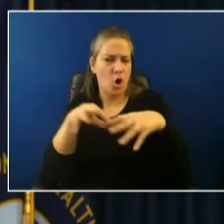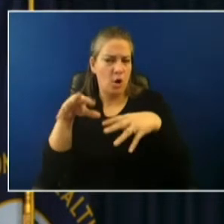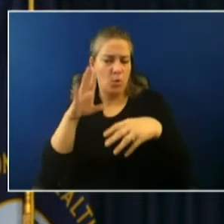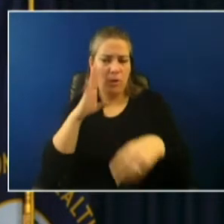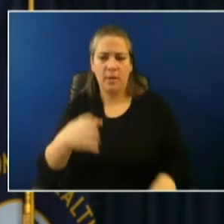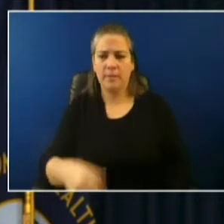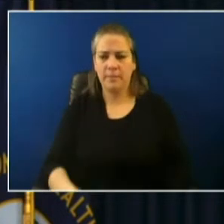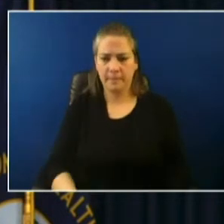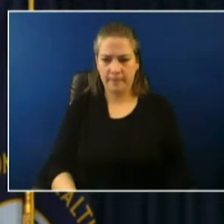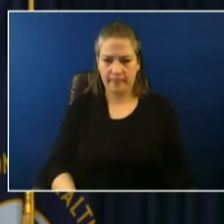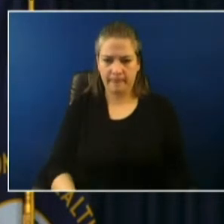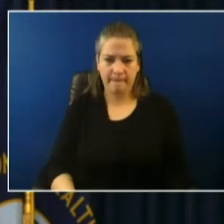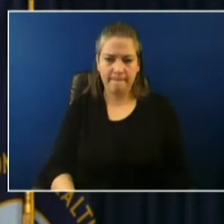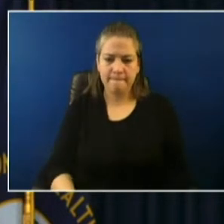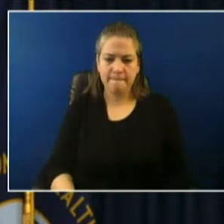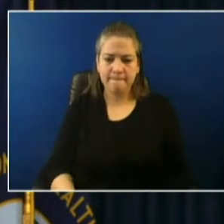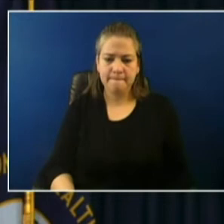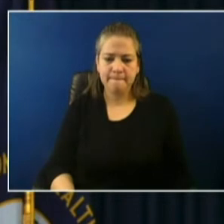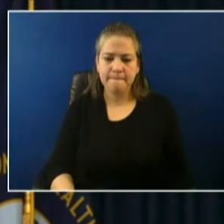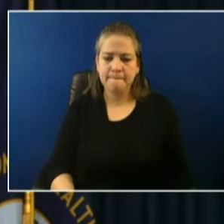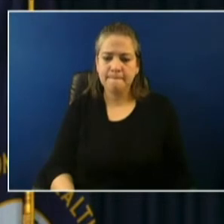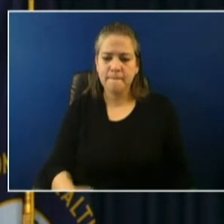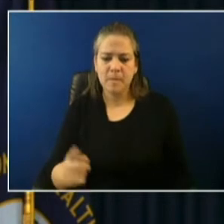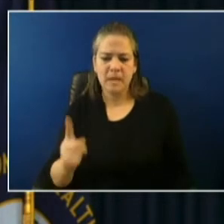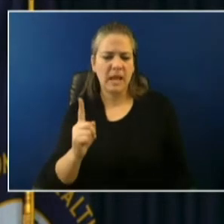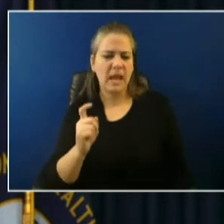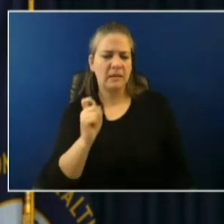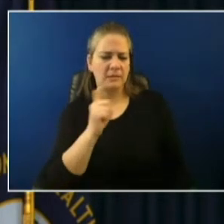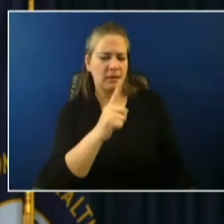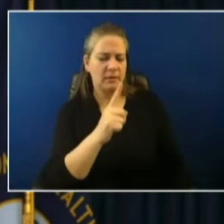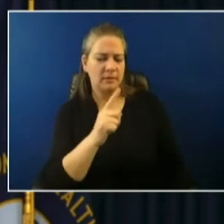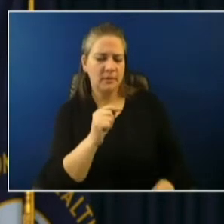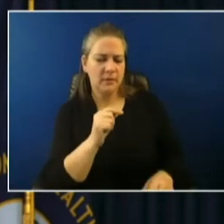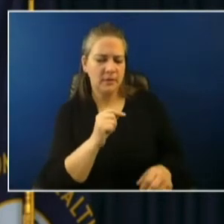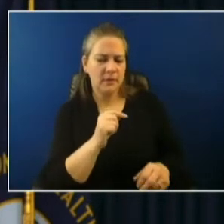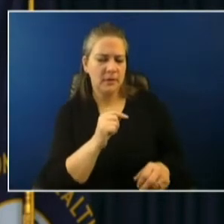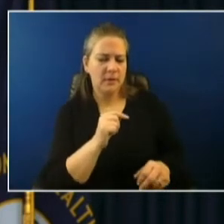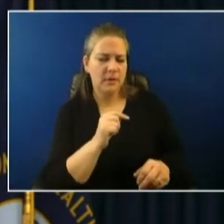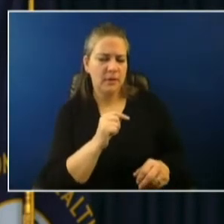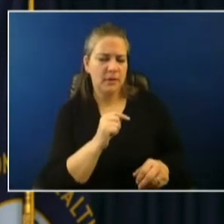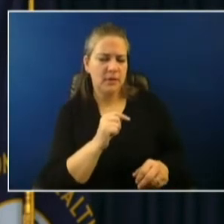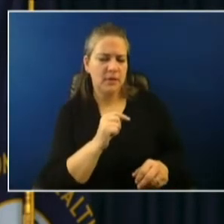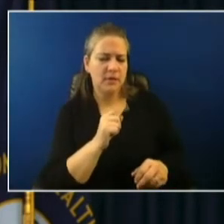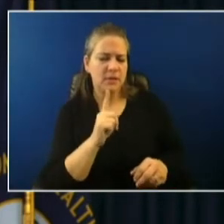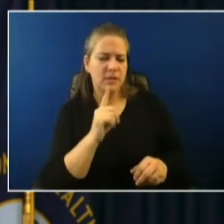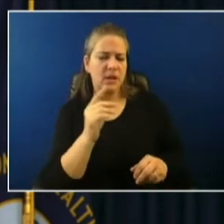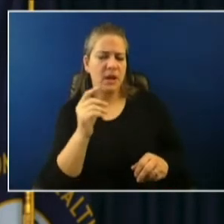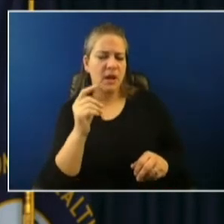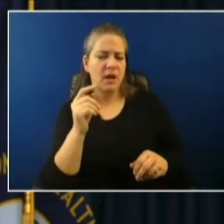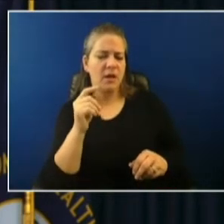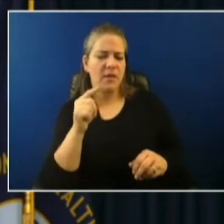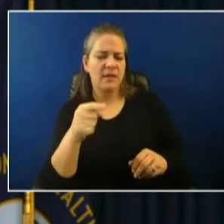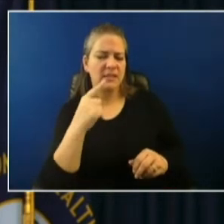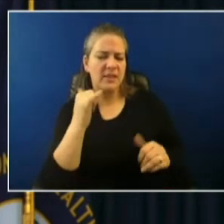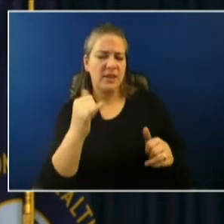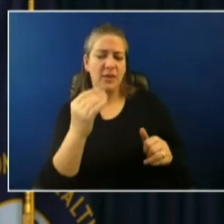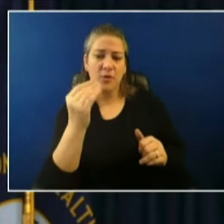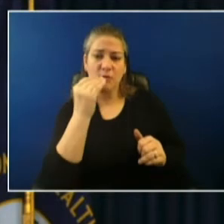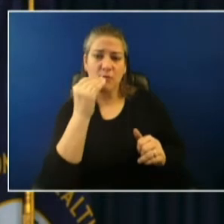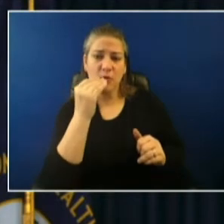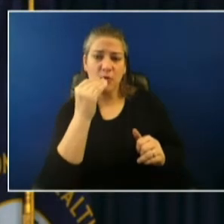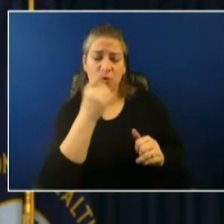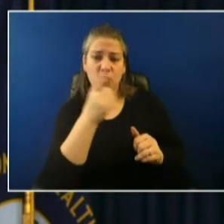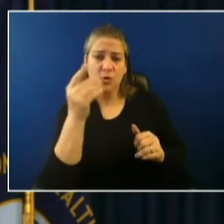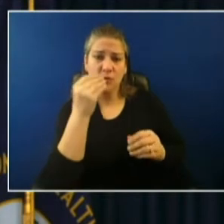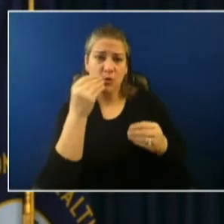media of grocery store shelves being absolutely raided. Of course, it's a good thing people are getting stocked up and ready for this storm. And given what you all have